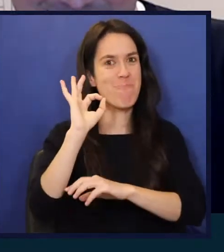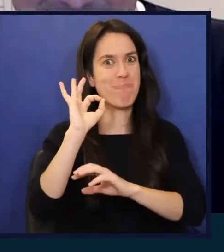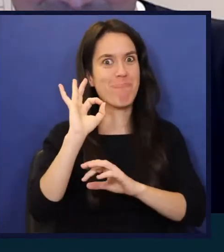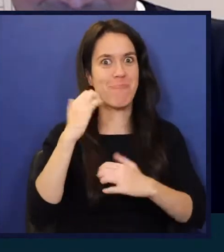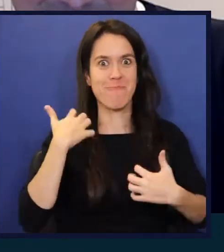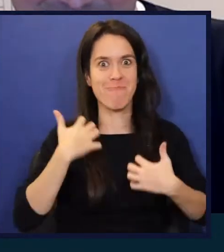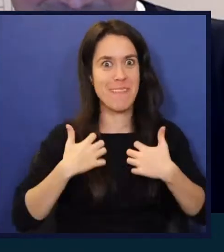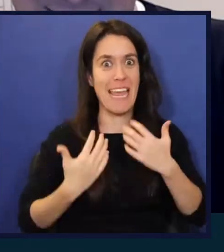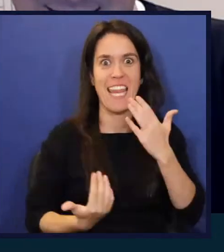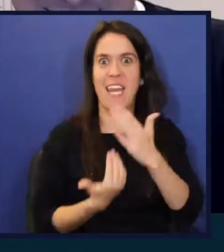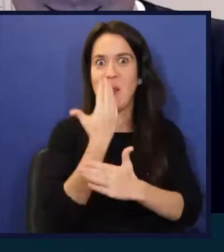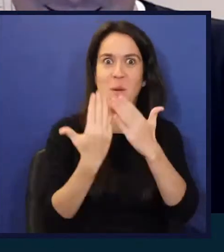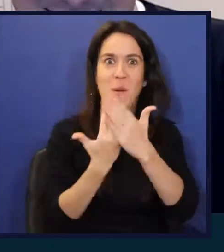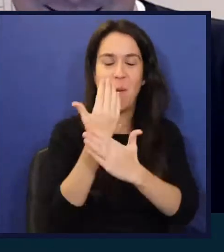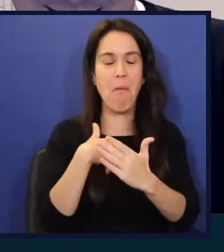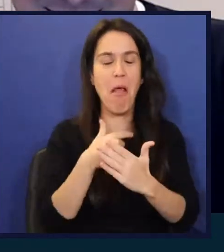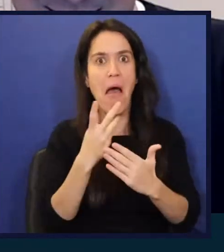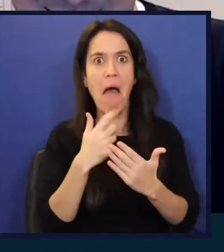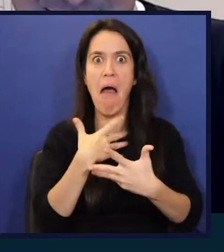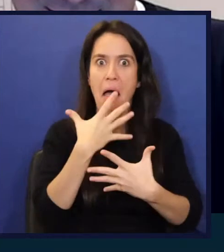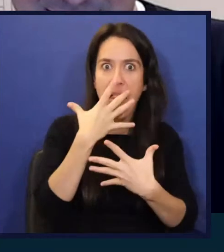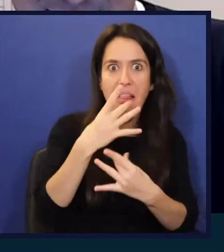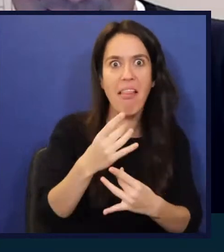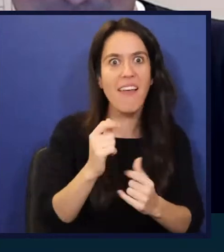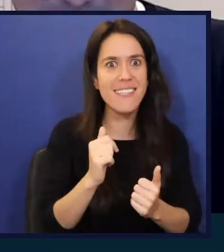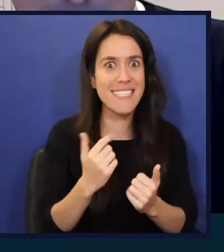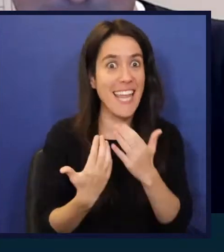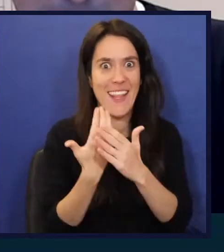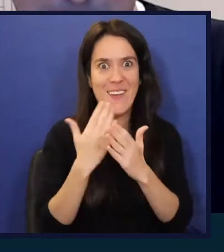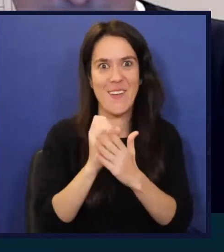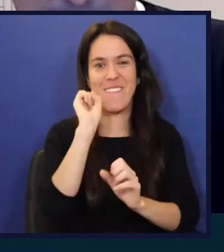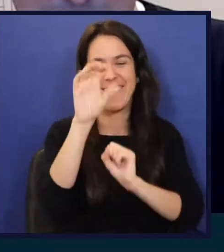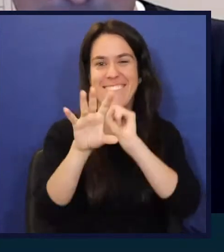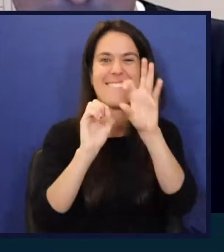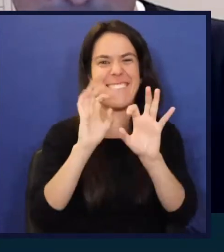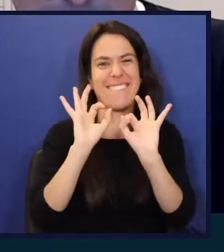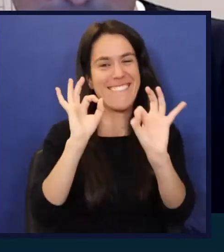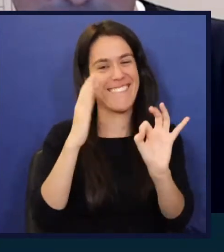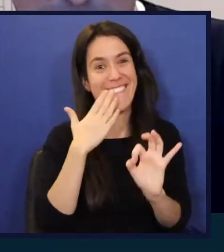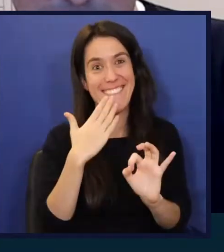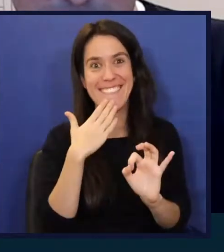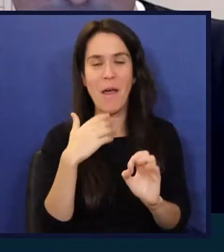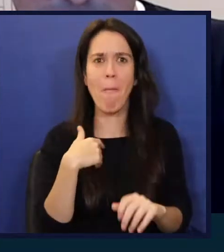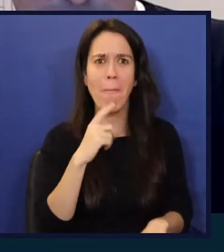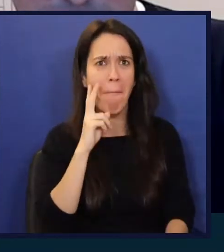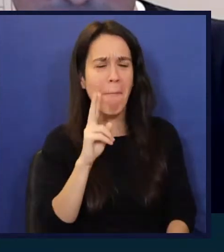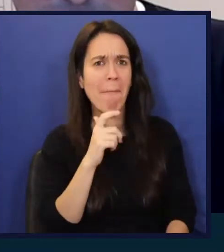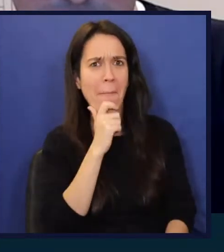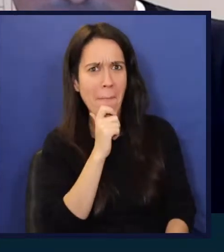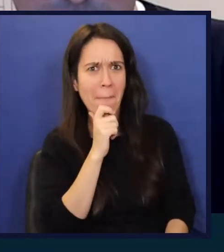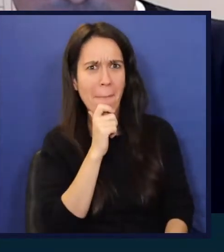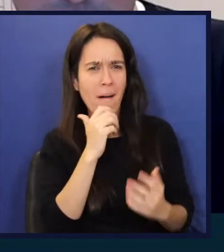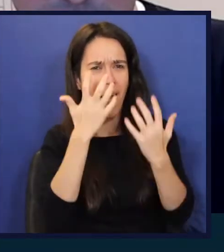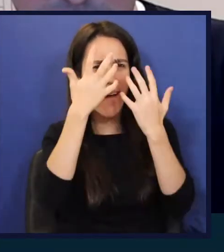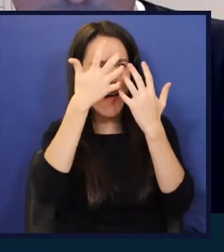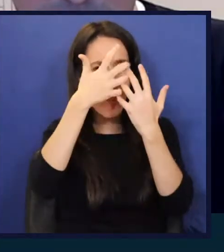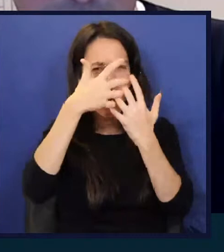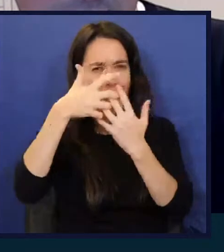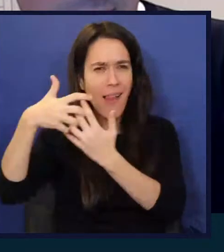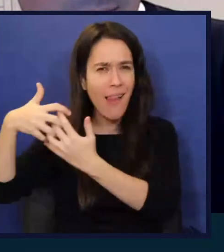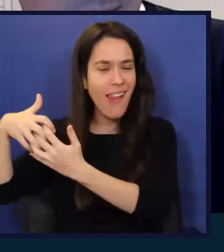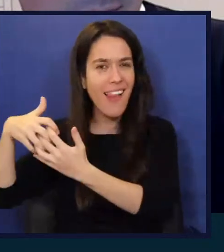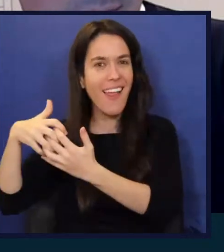stuff. It is a lot of new stuff. Yeah, really cool to see how everything gets more and more integrated.